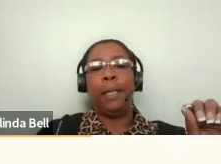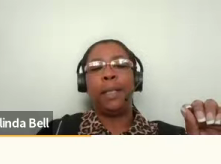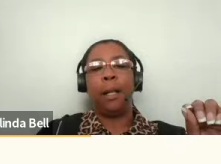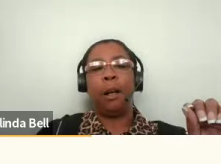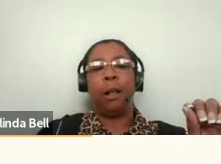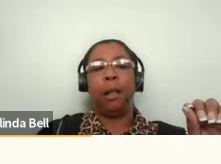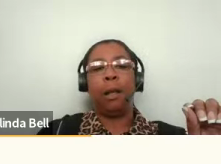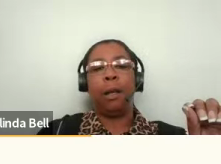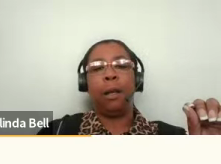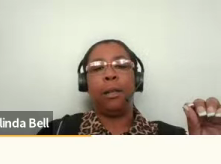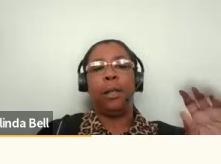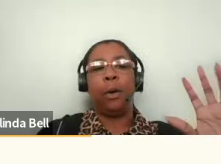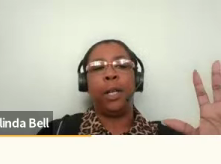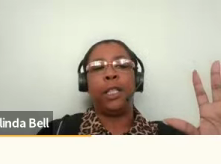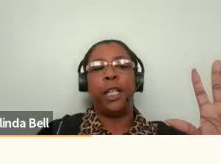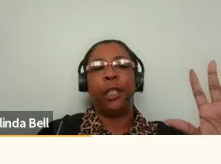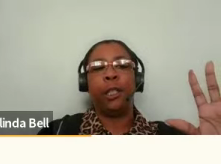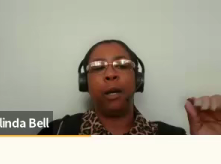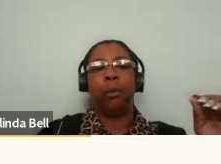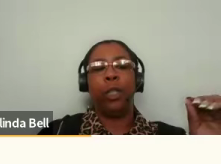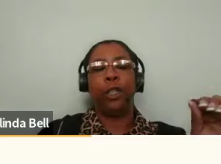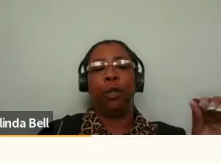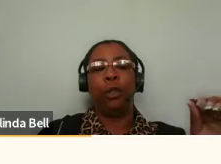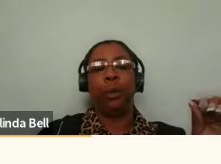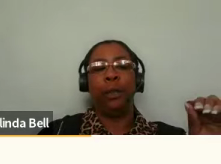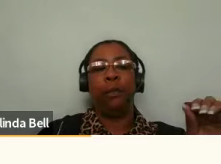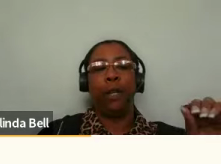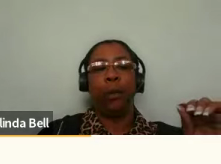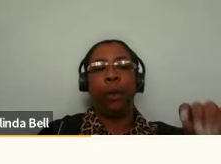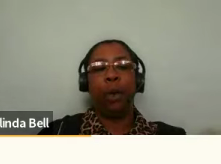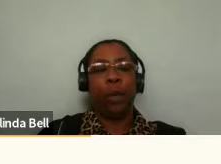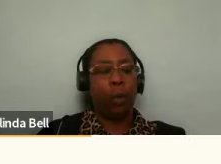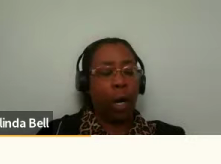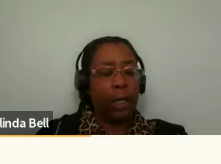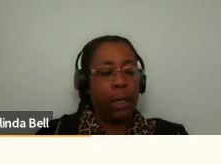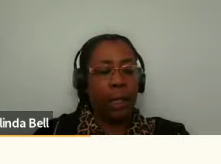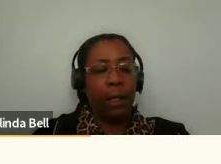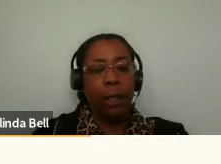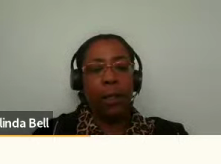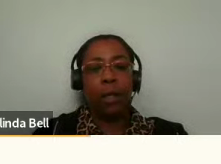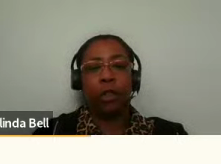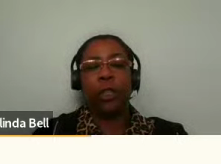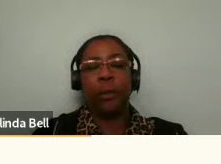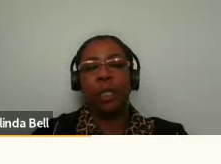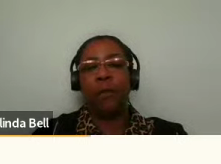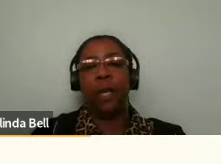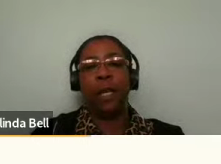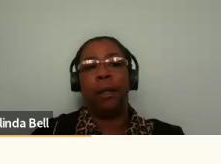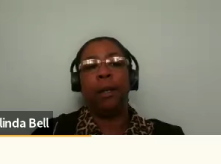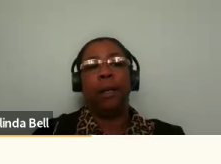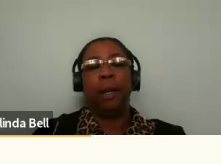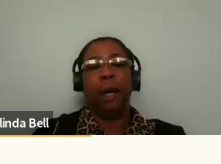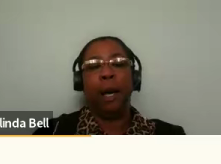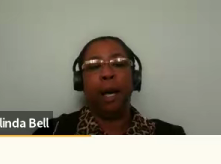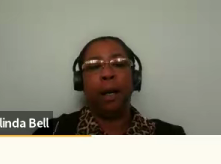So with that being said, all the organizations that we chose to receive the funding, we wanted the culturally